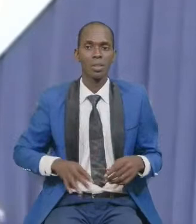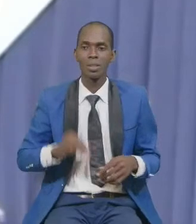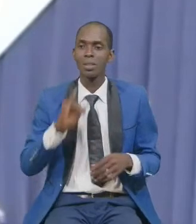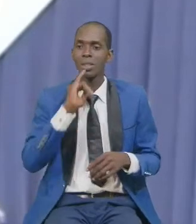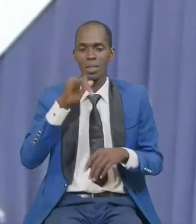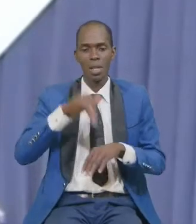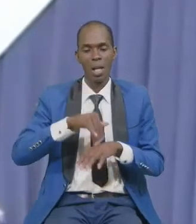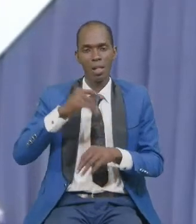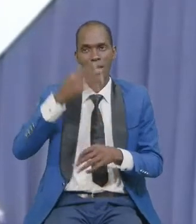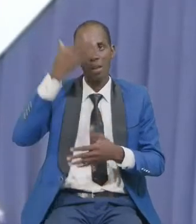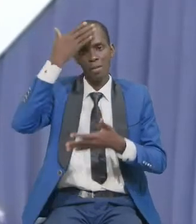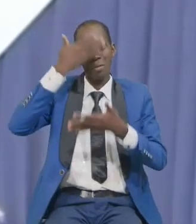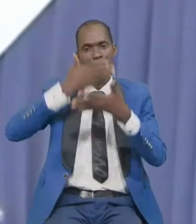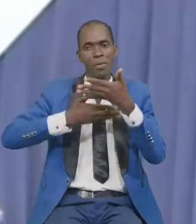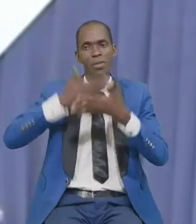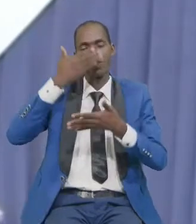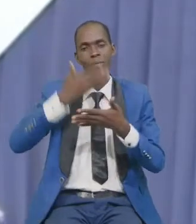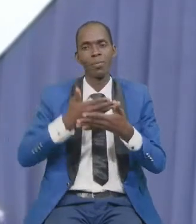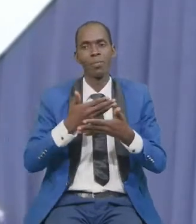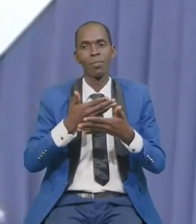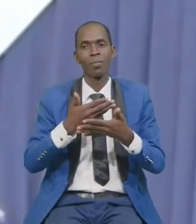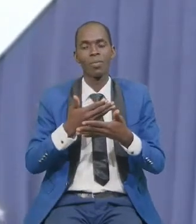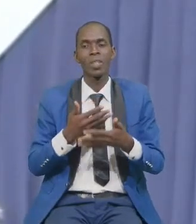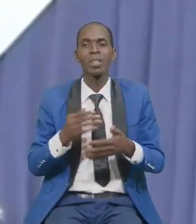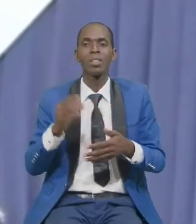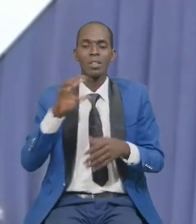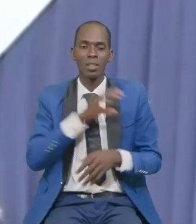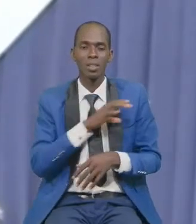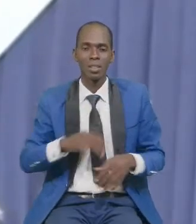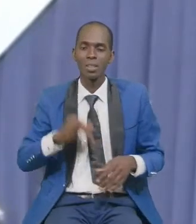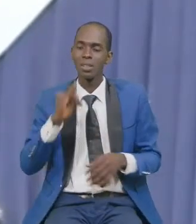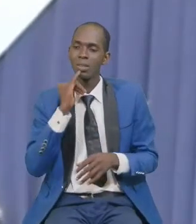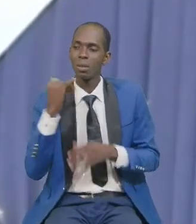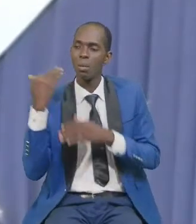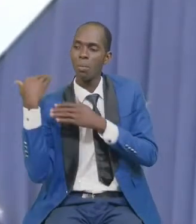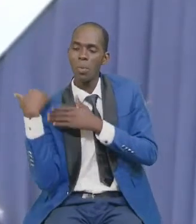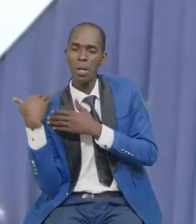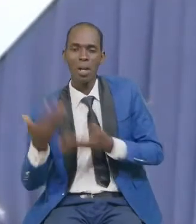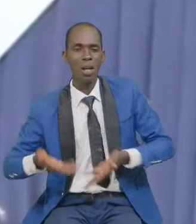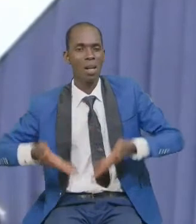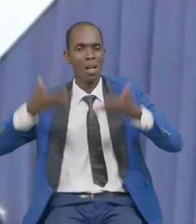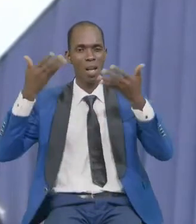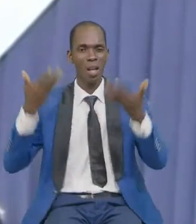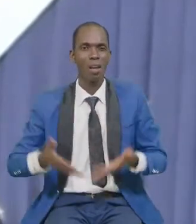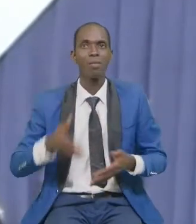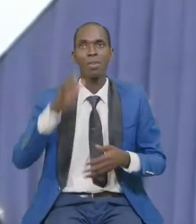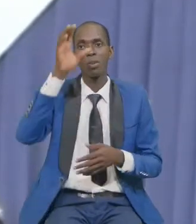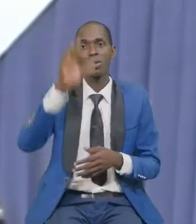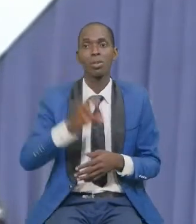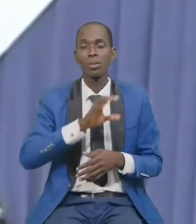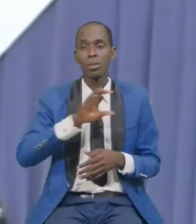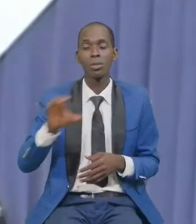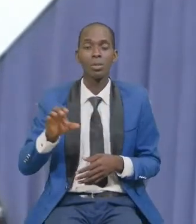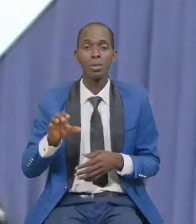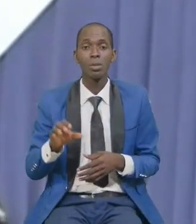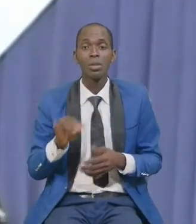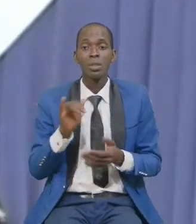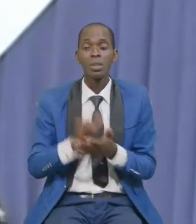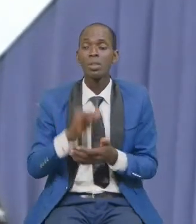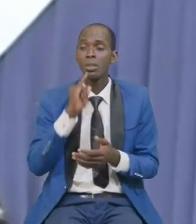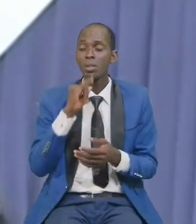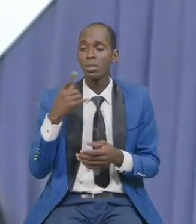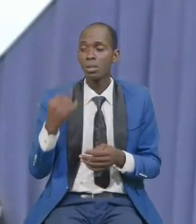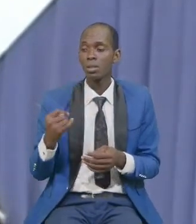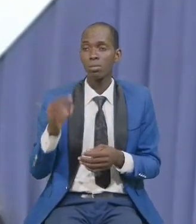front. He's carrying a heavy cross. That's a cross not made by the